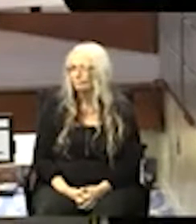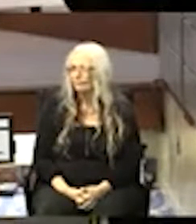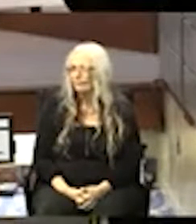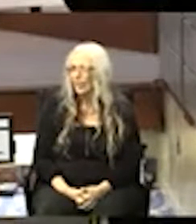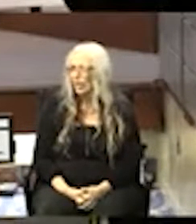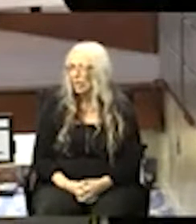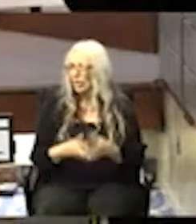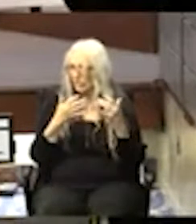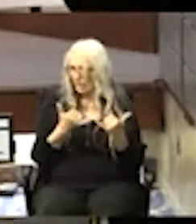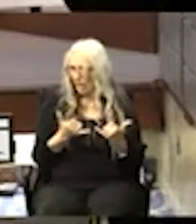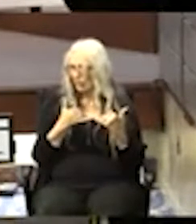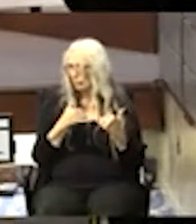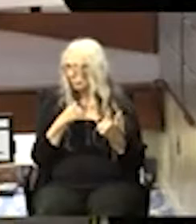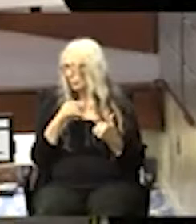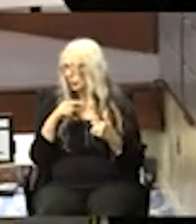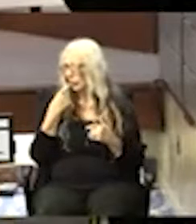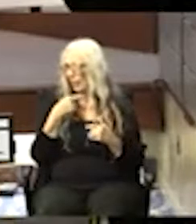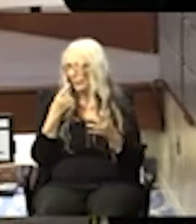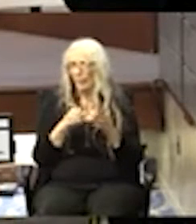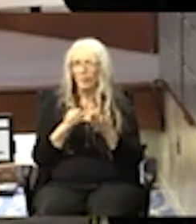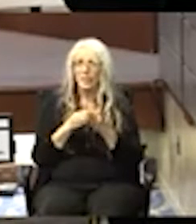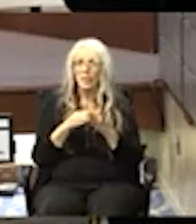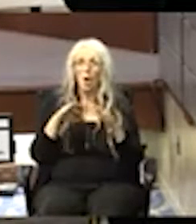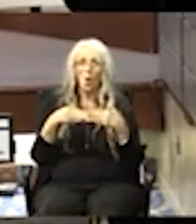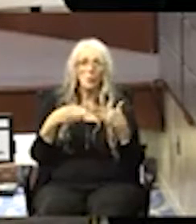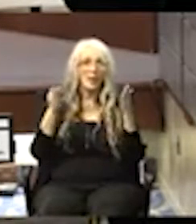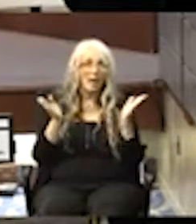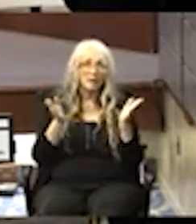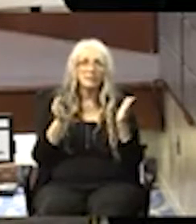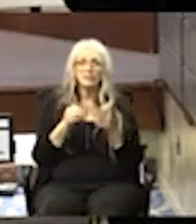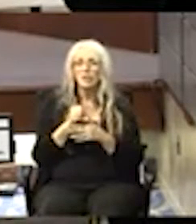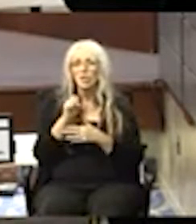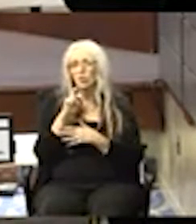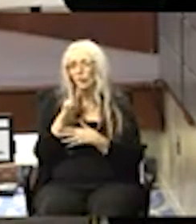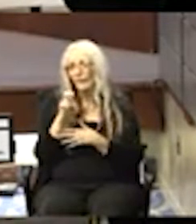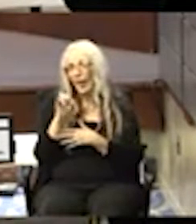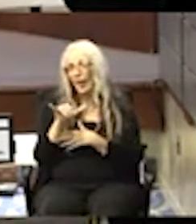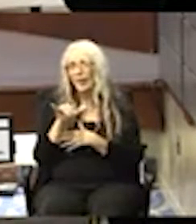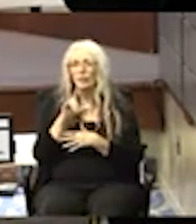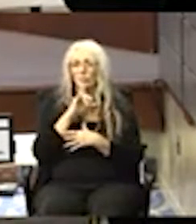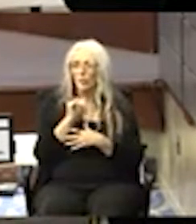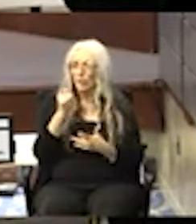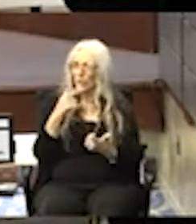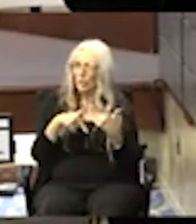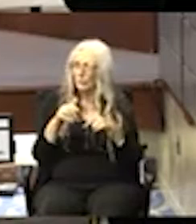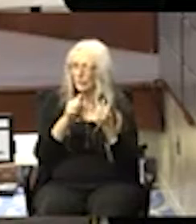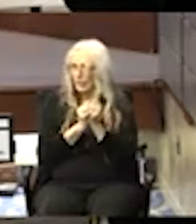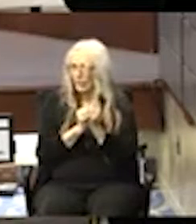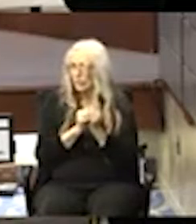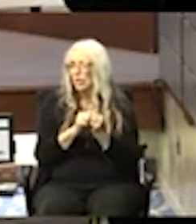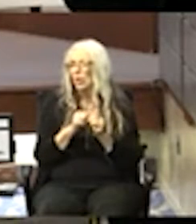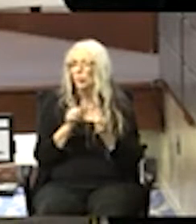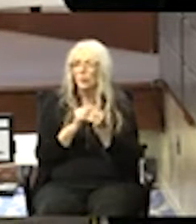So we have been doing a string of public meetings, open houses, field surveys, really coming together with our